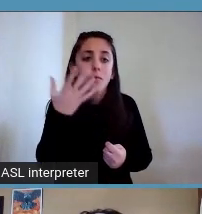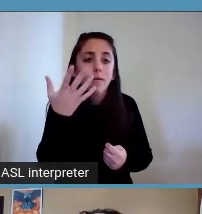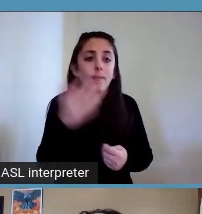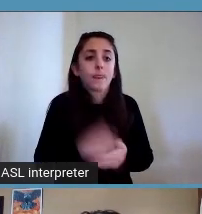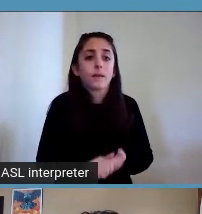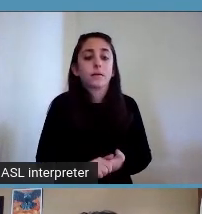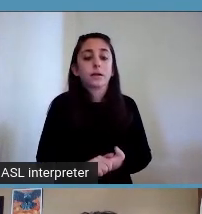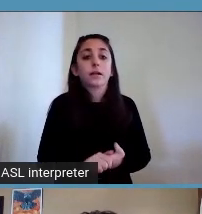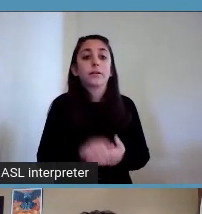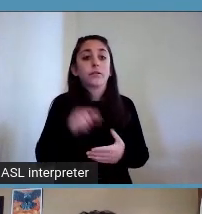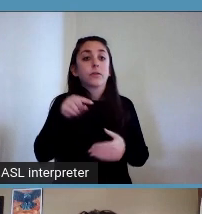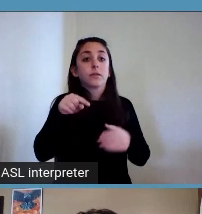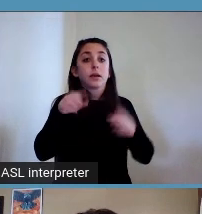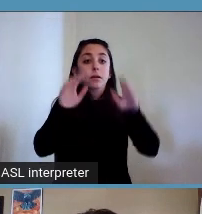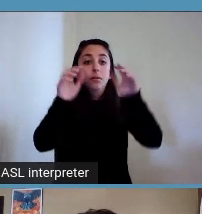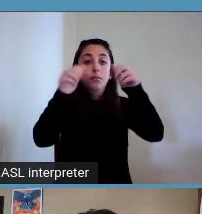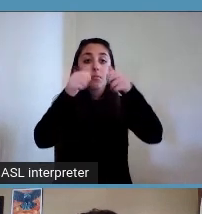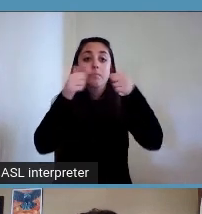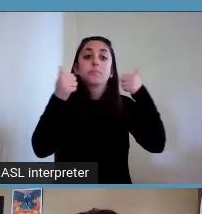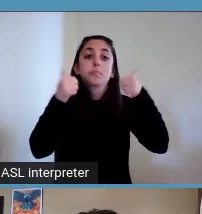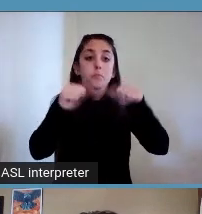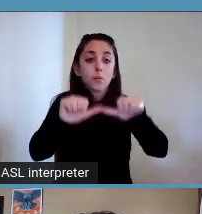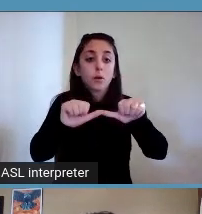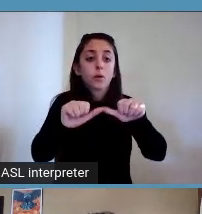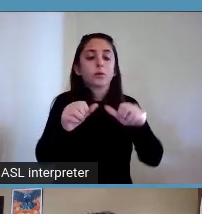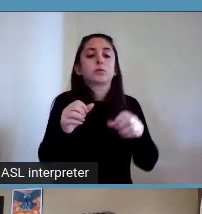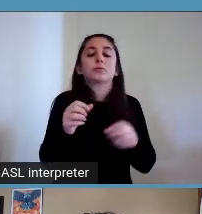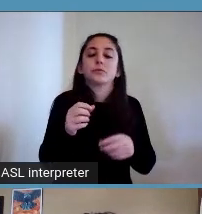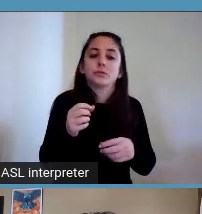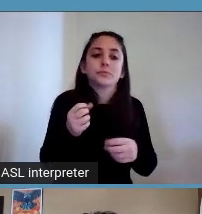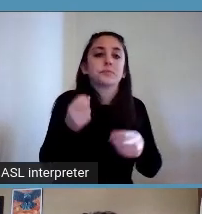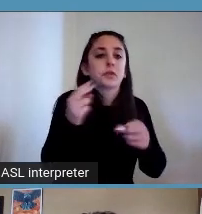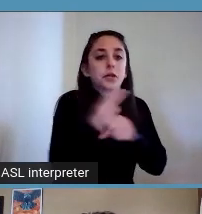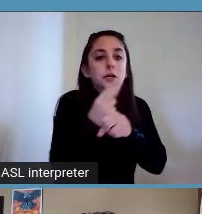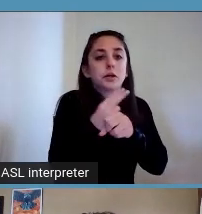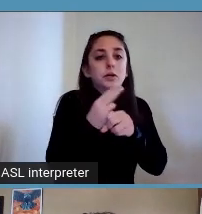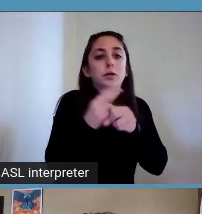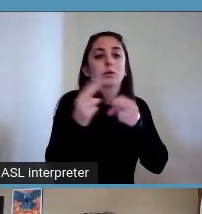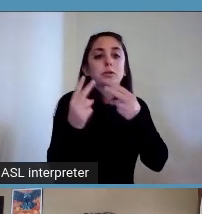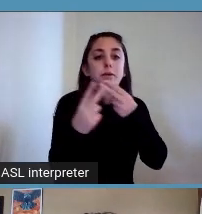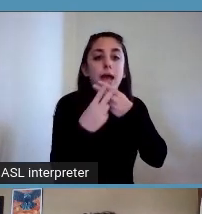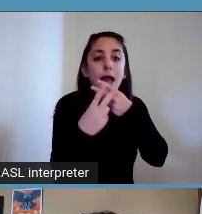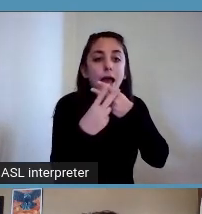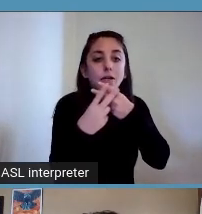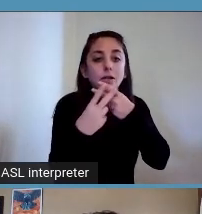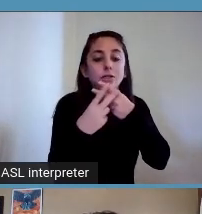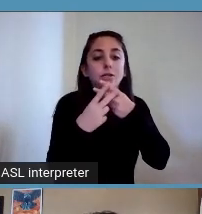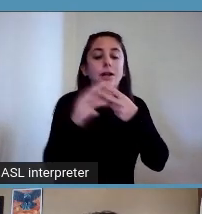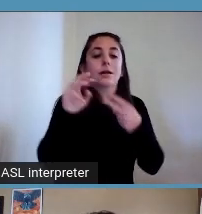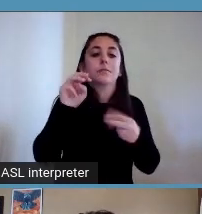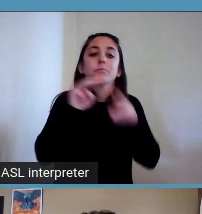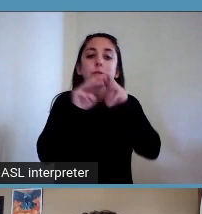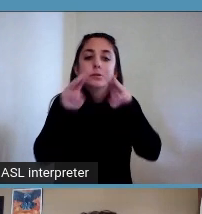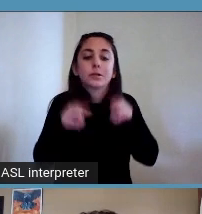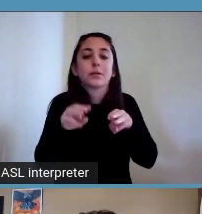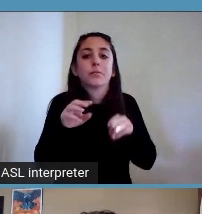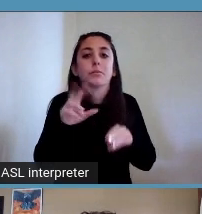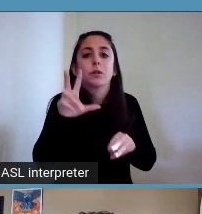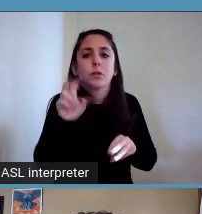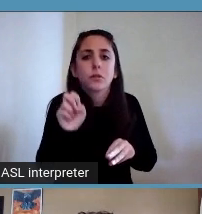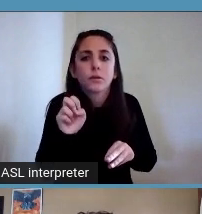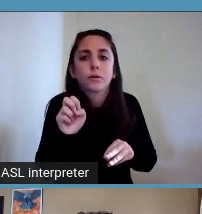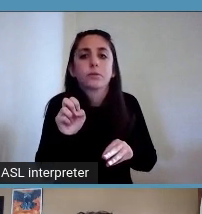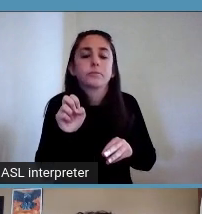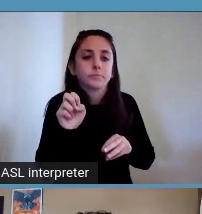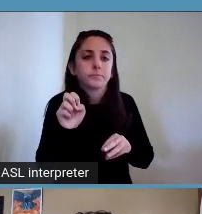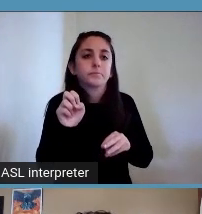post as part of the hashtag museum 30 month of posts. So there someone comes up